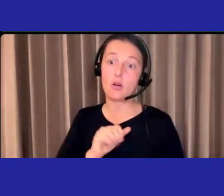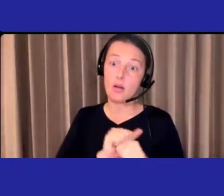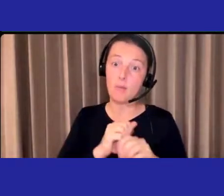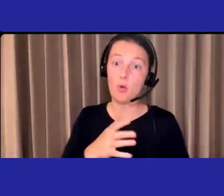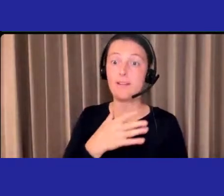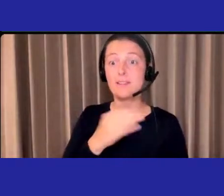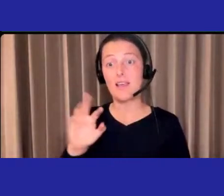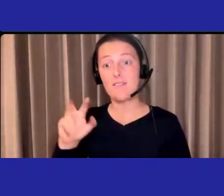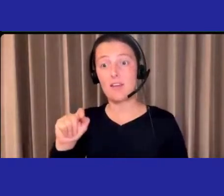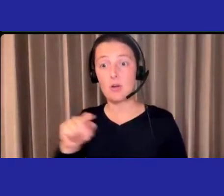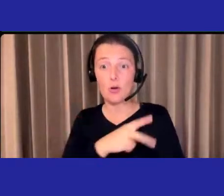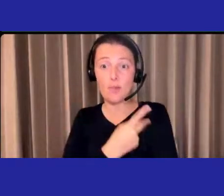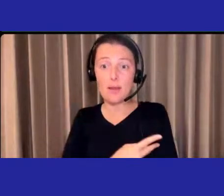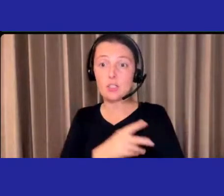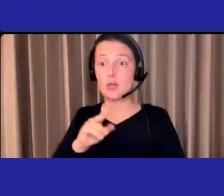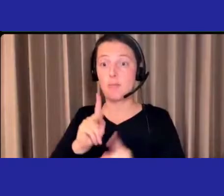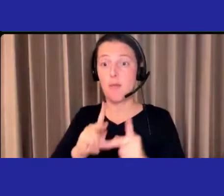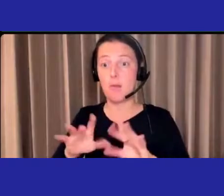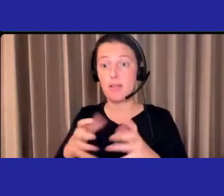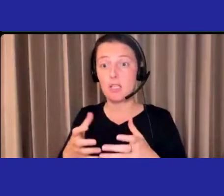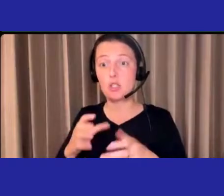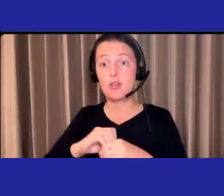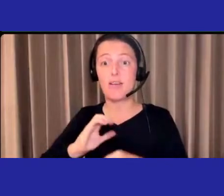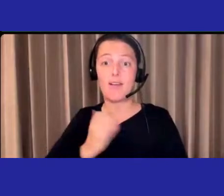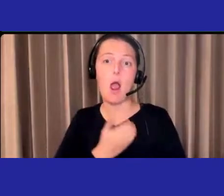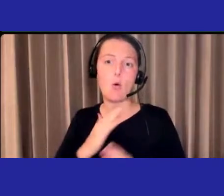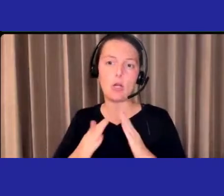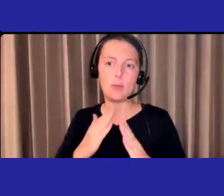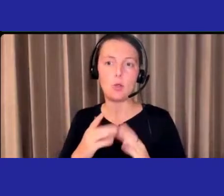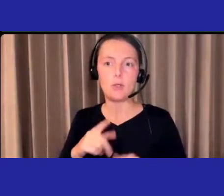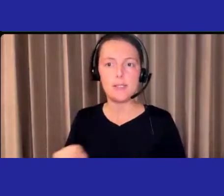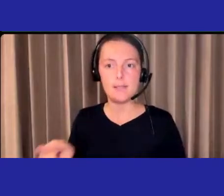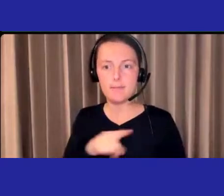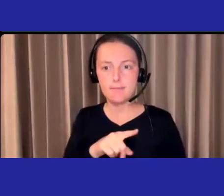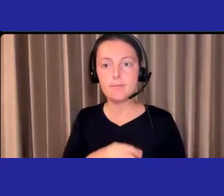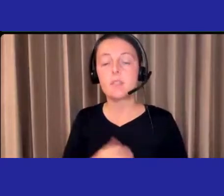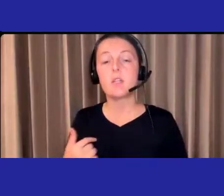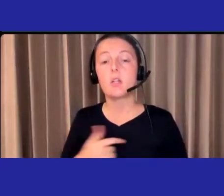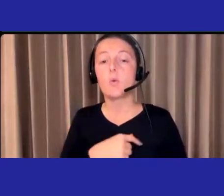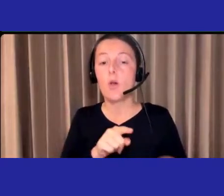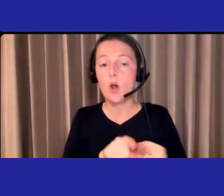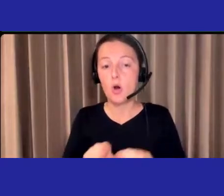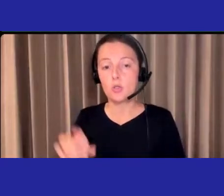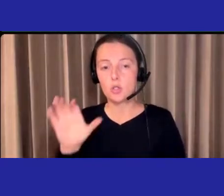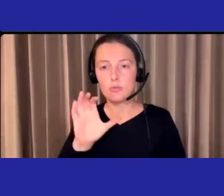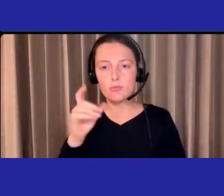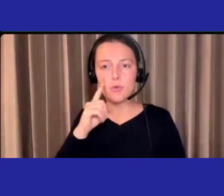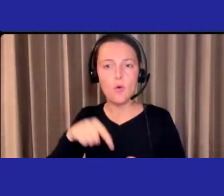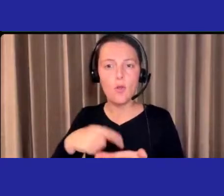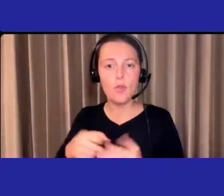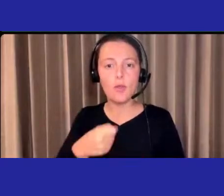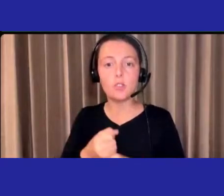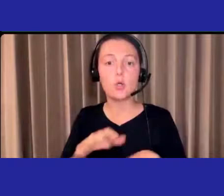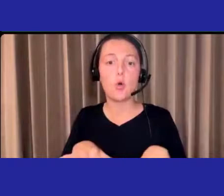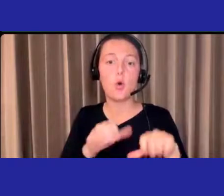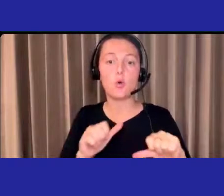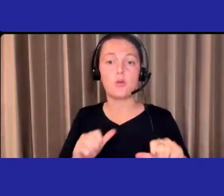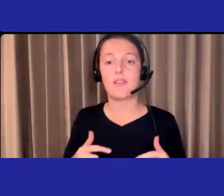the communities that we serve. We're also looking this year at hosting live webinars featuring veterans guest speakers.